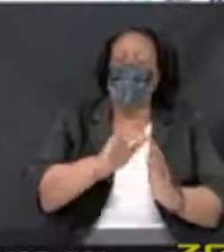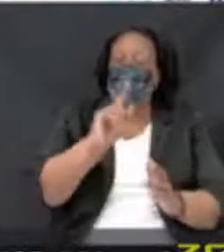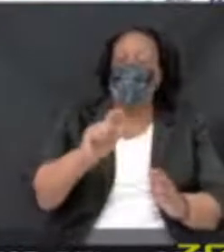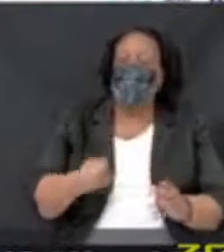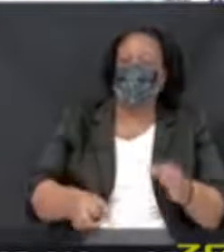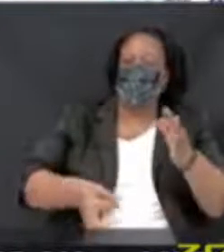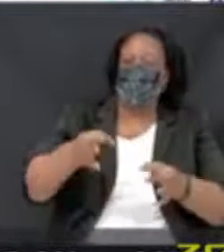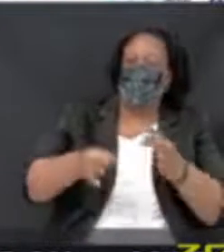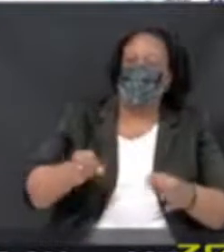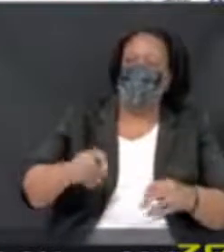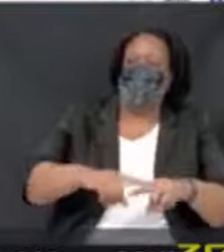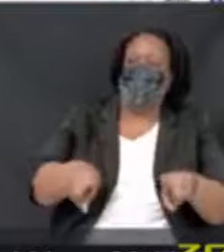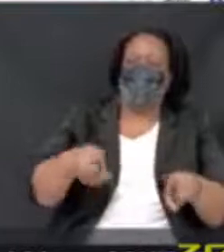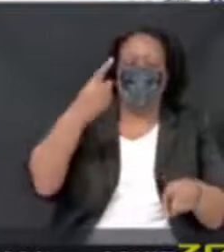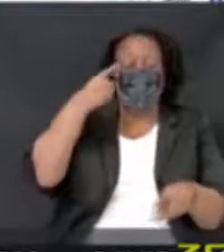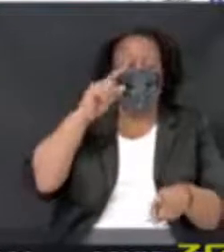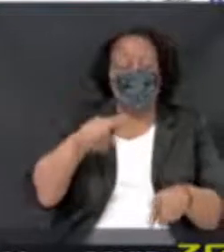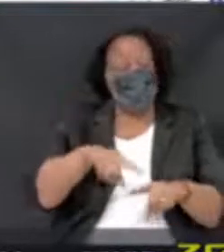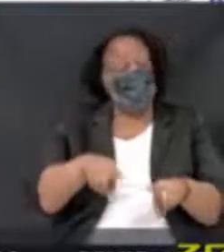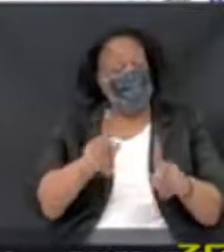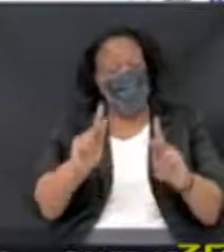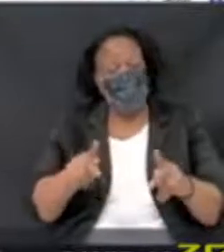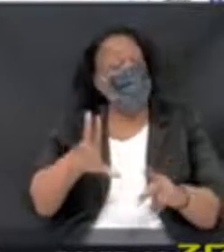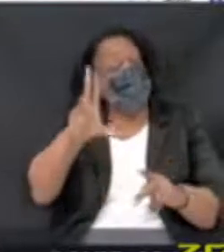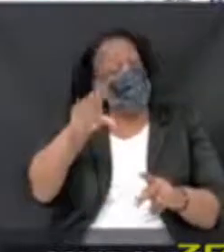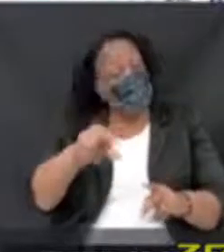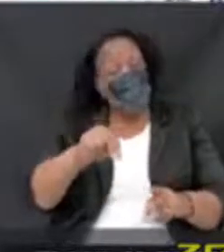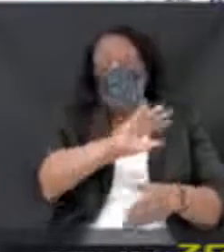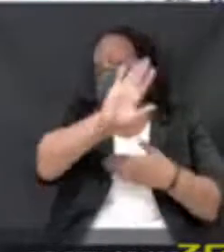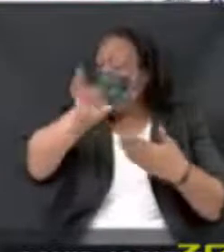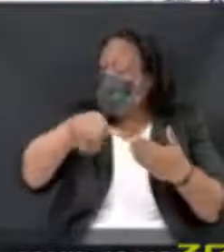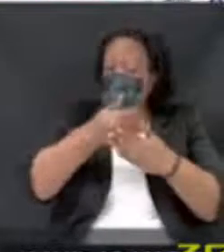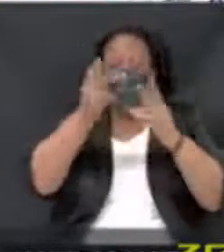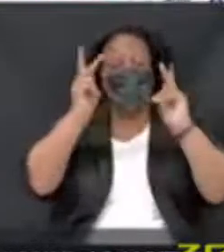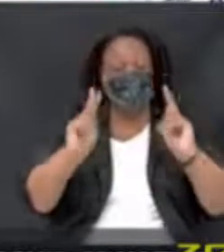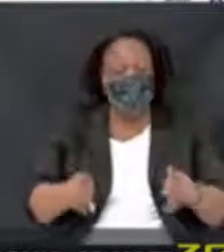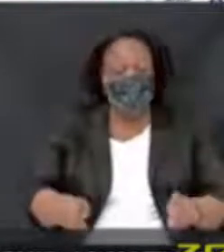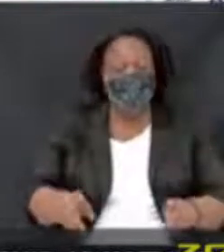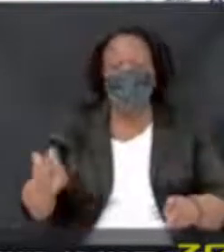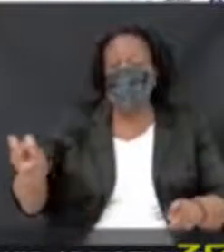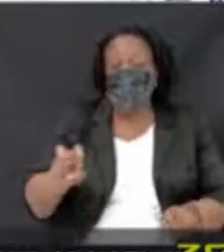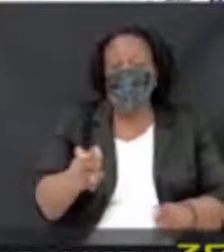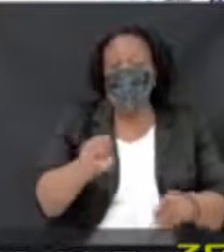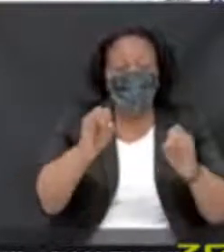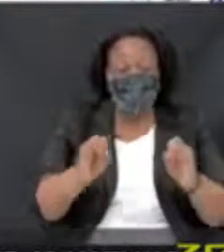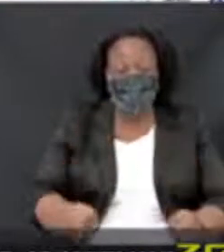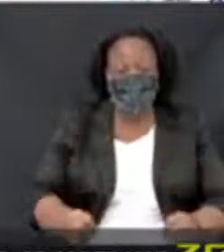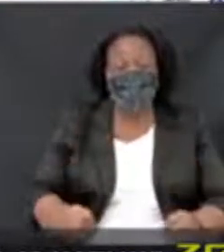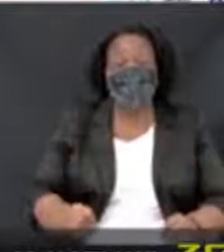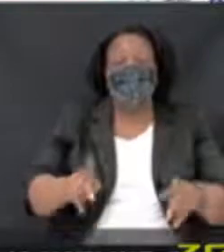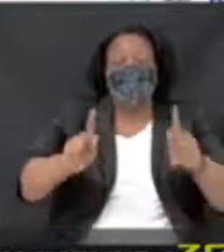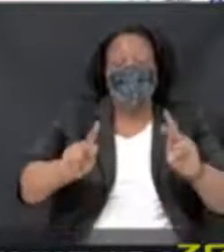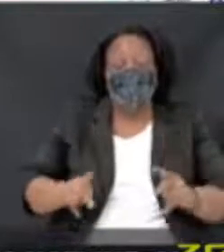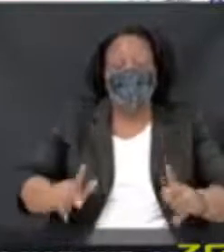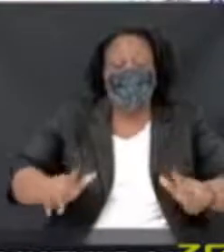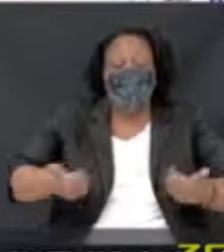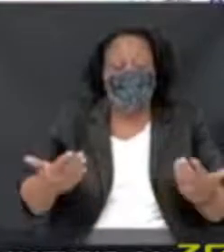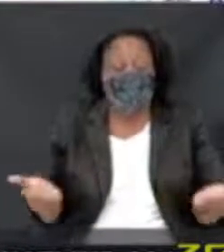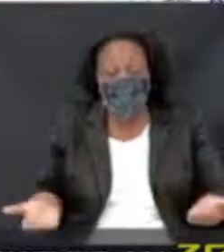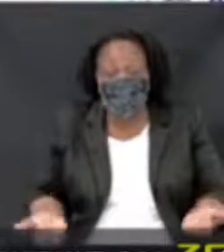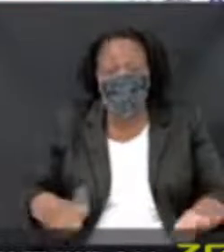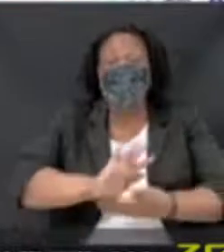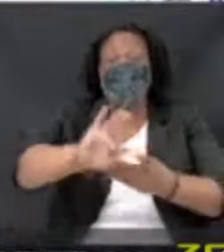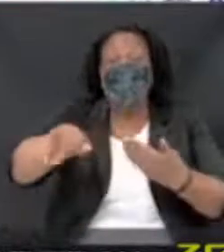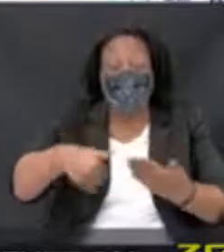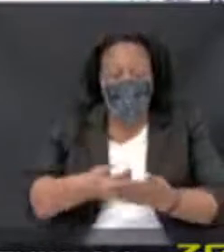would enforce these protocols. But it has to start with the responsibility of the tour operators.